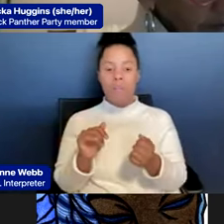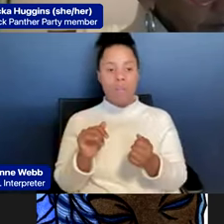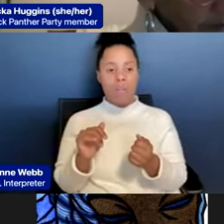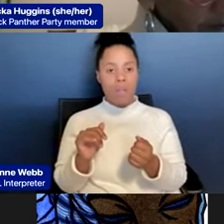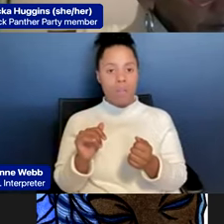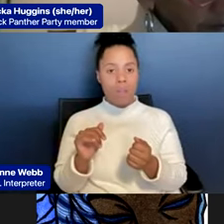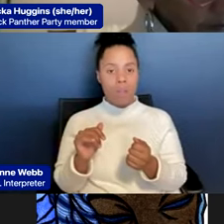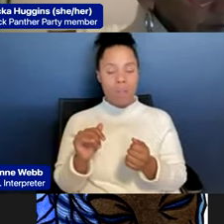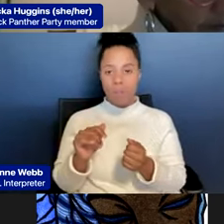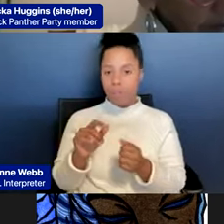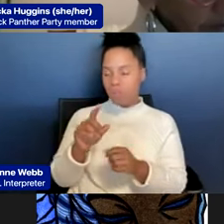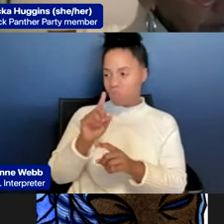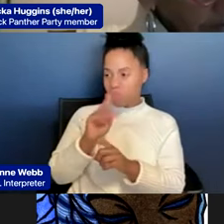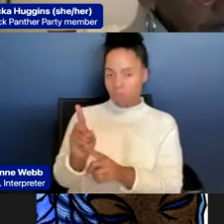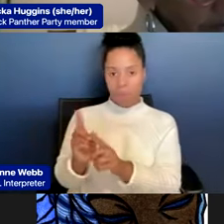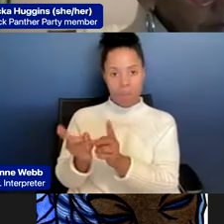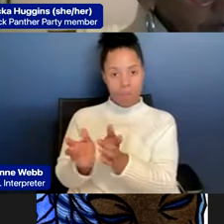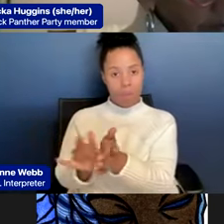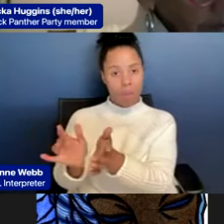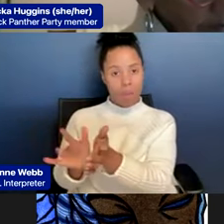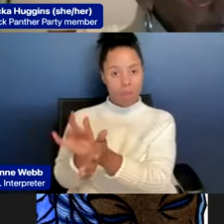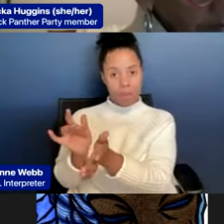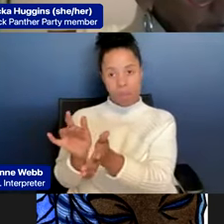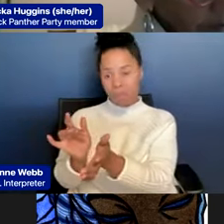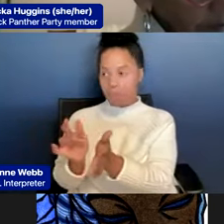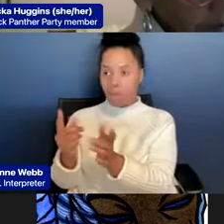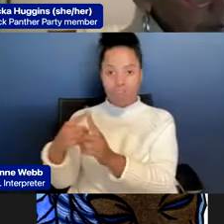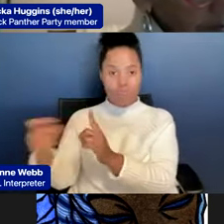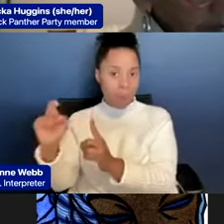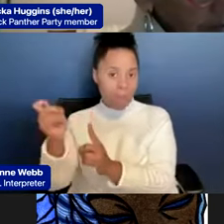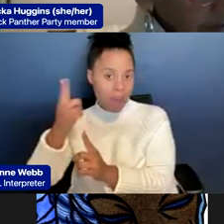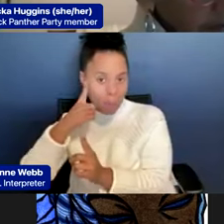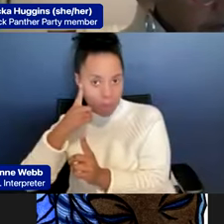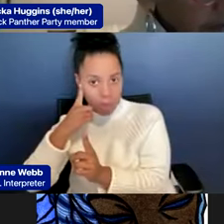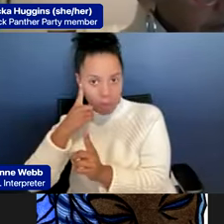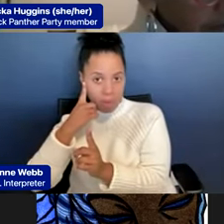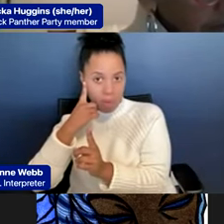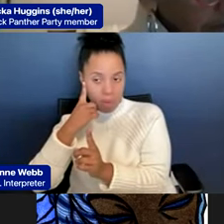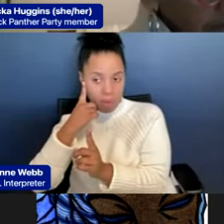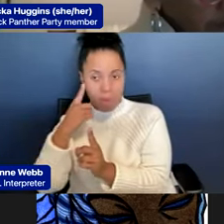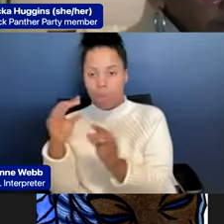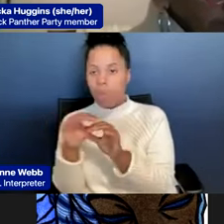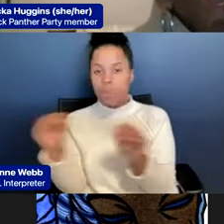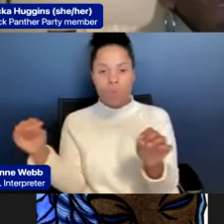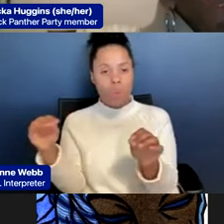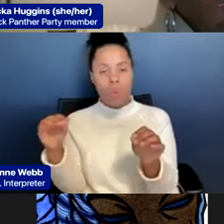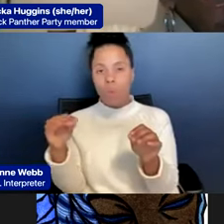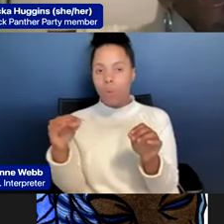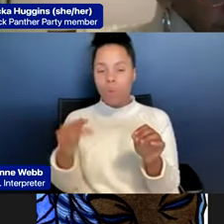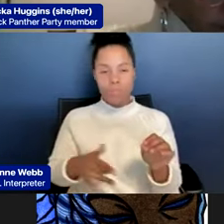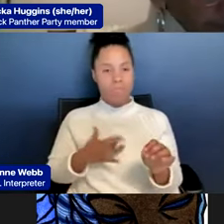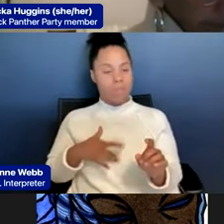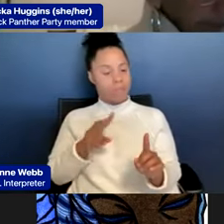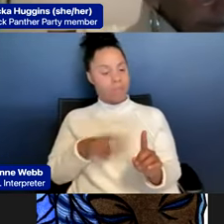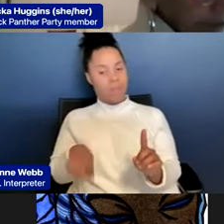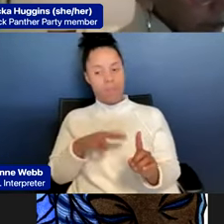of deadness to be ripped open by capital. There's no potential, no sense of life in the